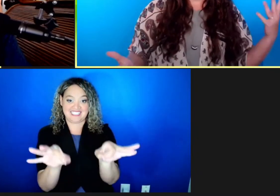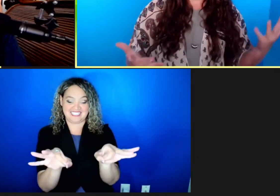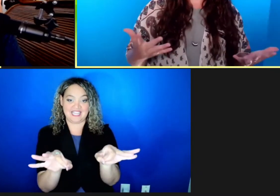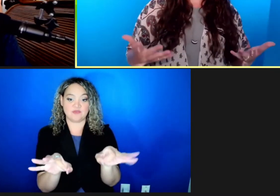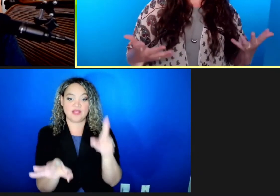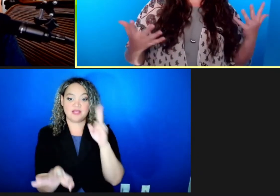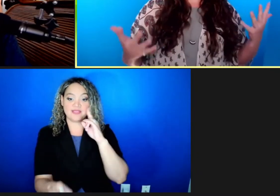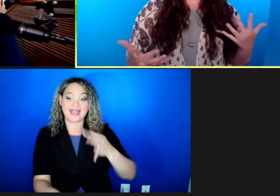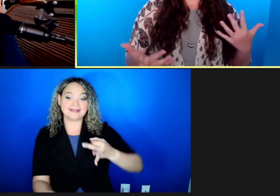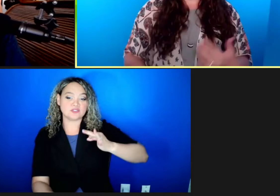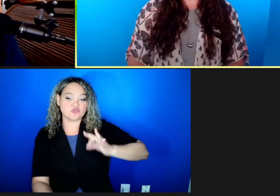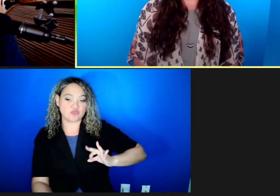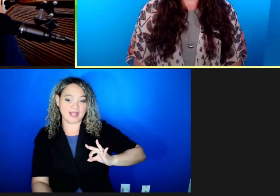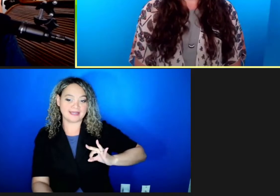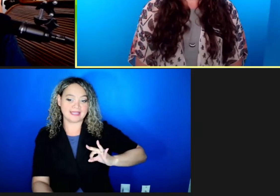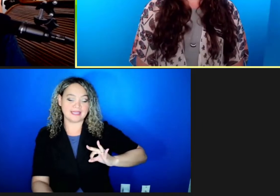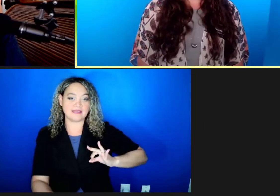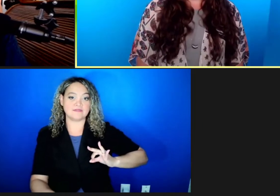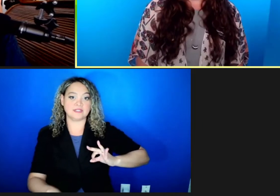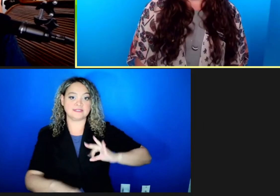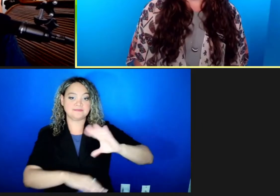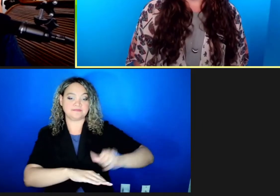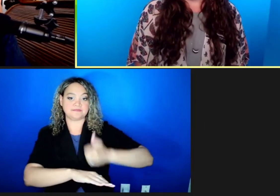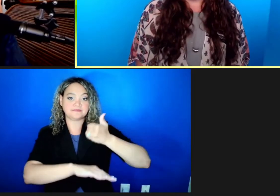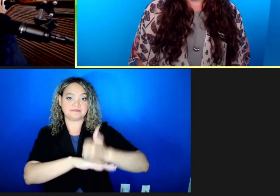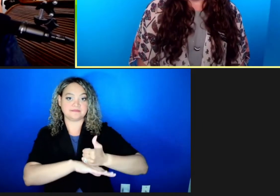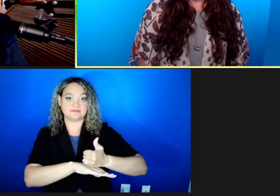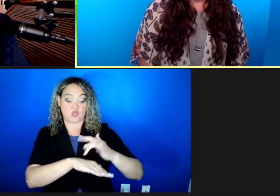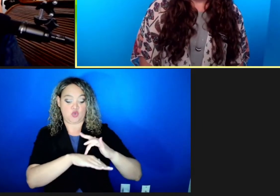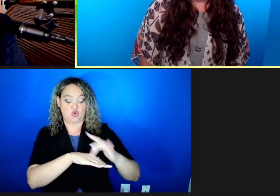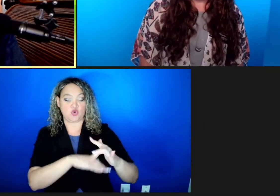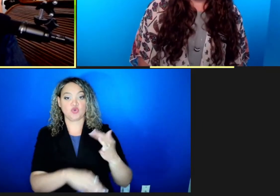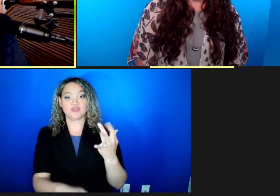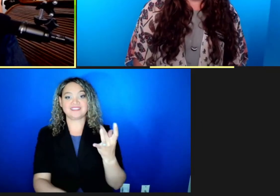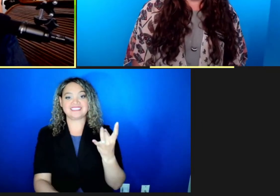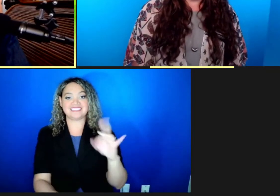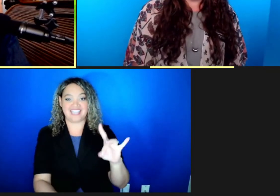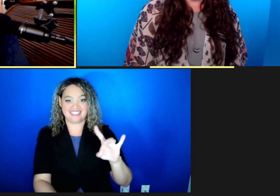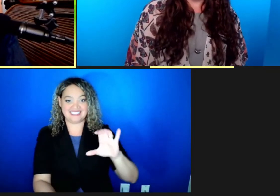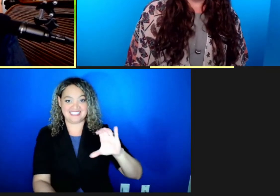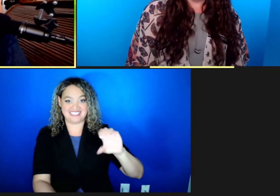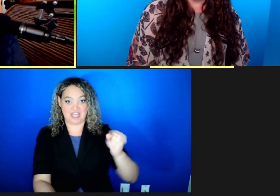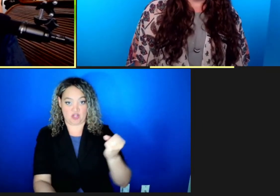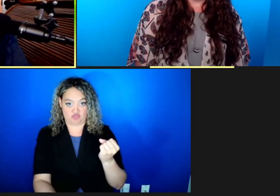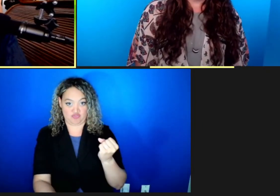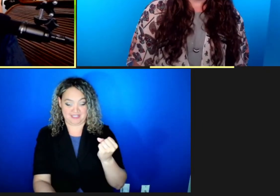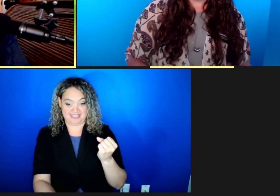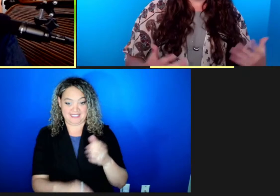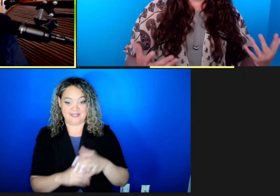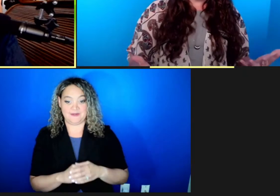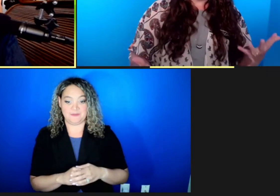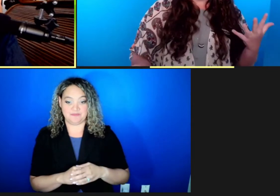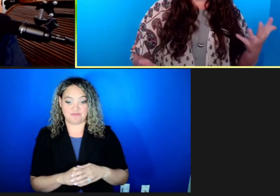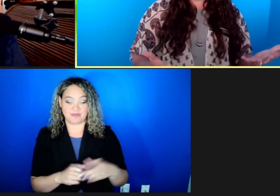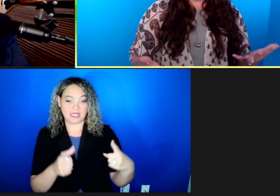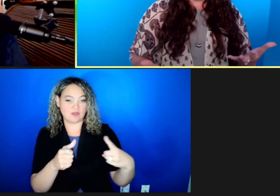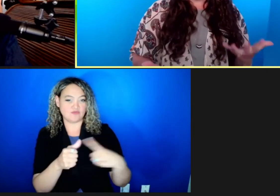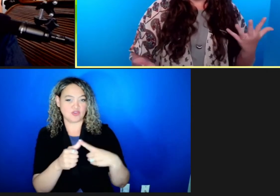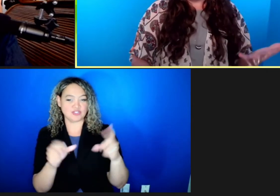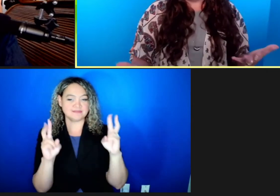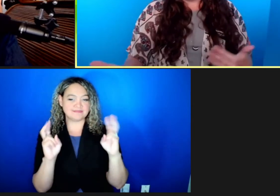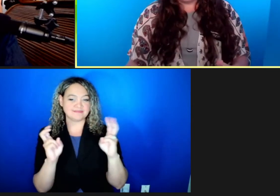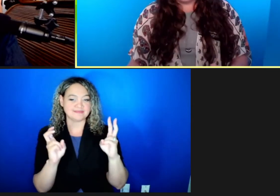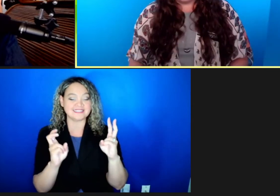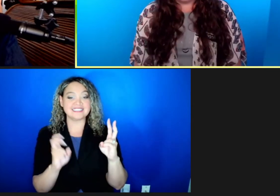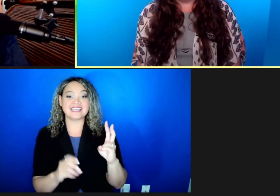credited as having its foundation in the early 1800s. Wow. When the first, I guess you could call it institute,